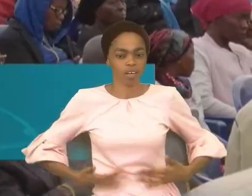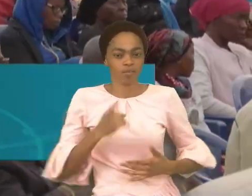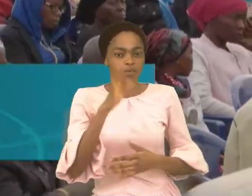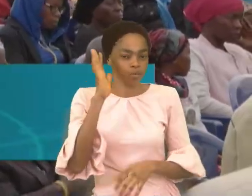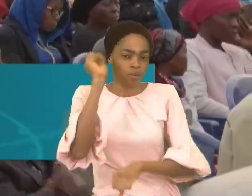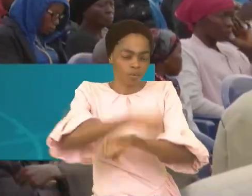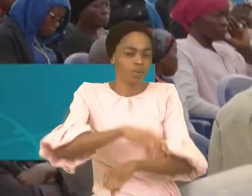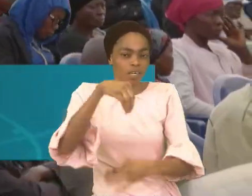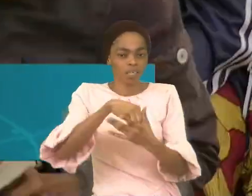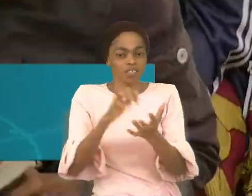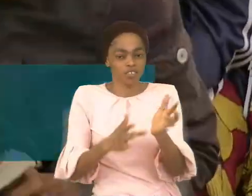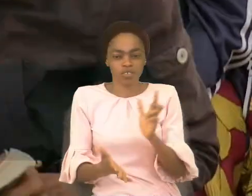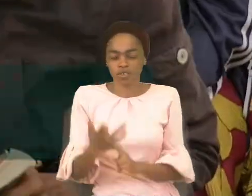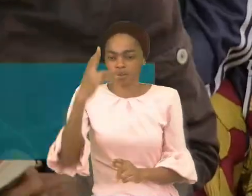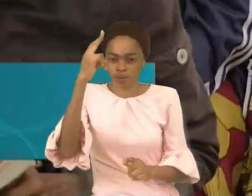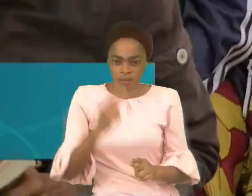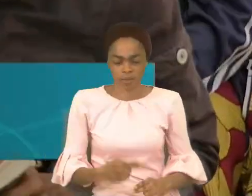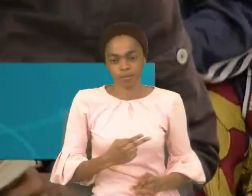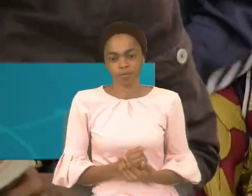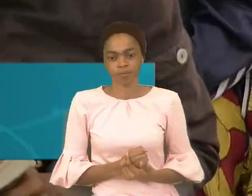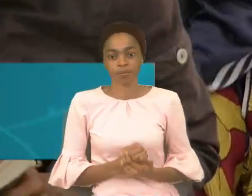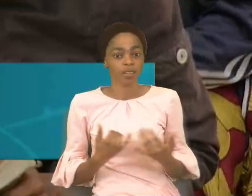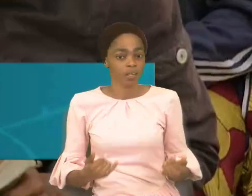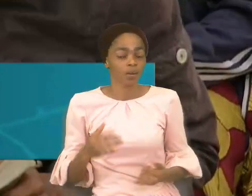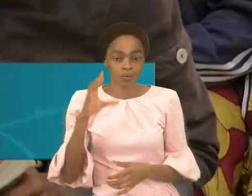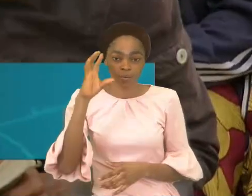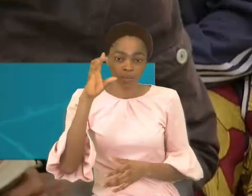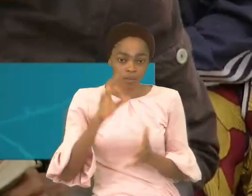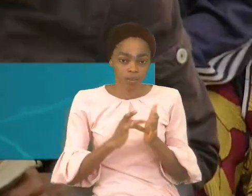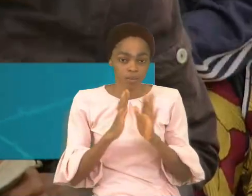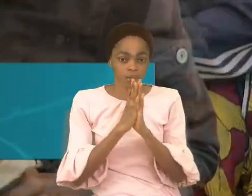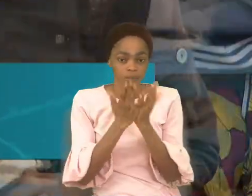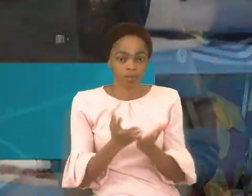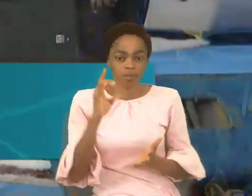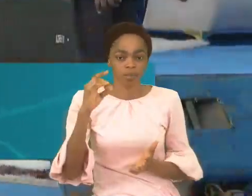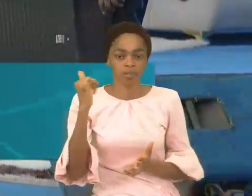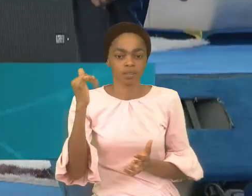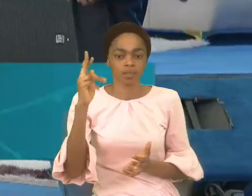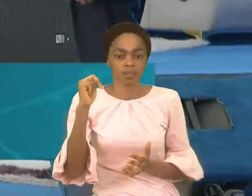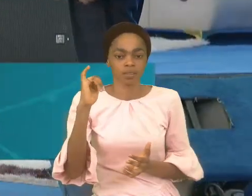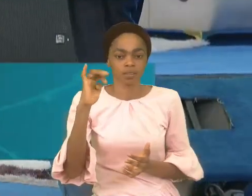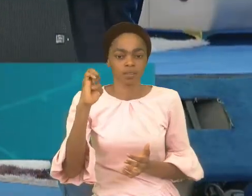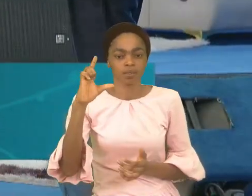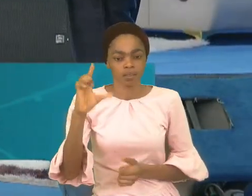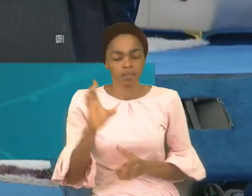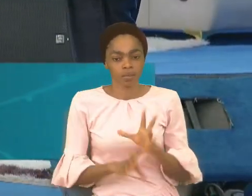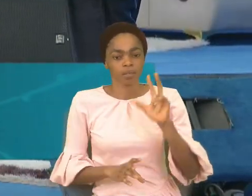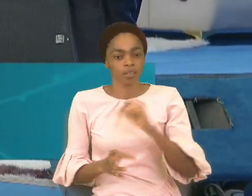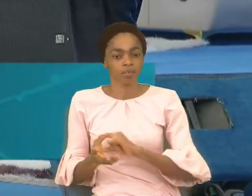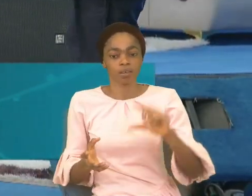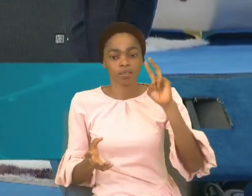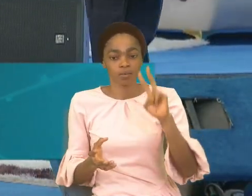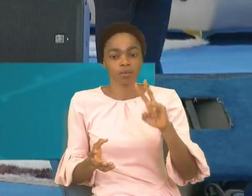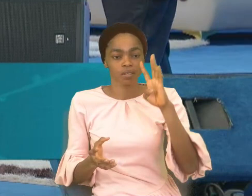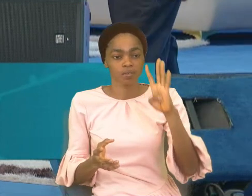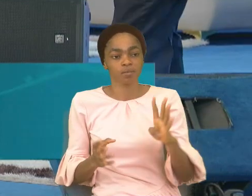chapter 3. I'm reading from verse 24. It says, then Nebuchadnezzar the king was astonished, surprised,